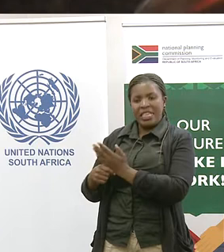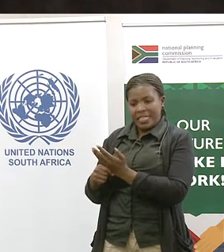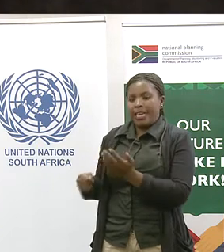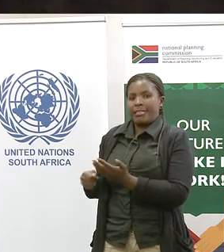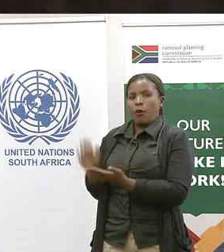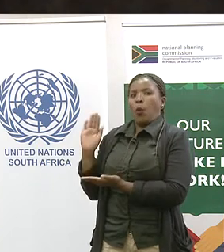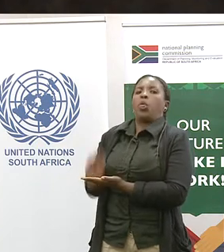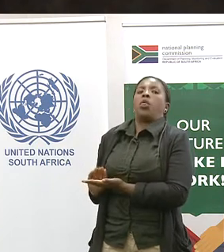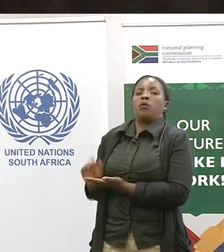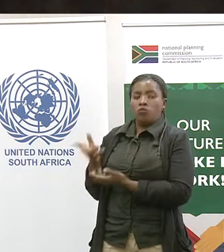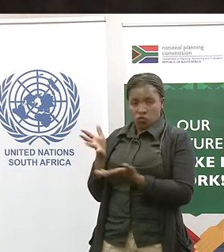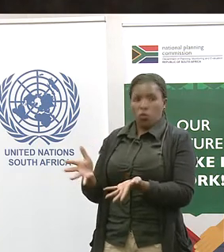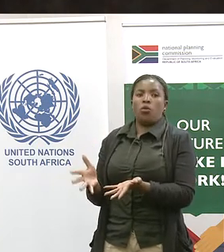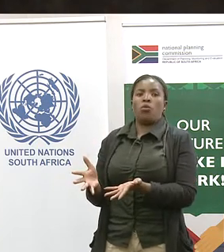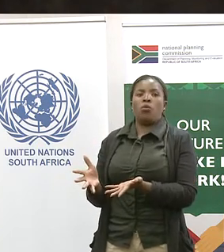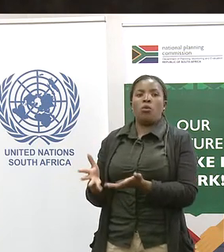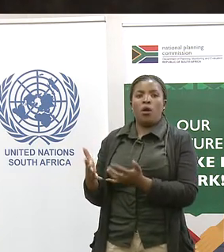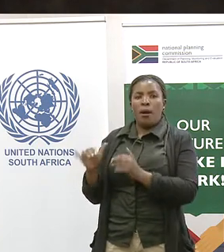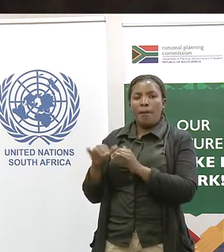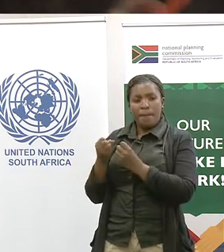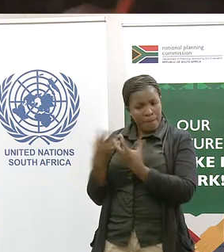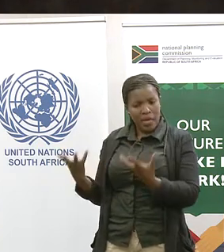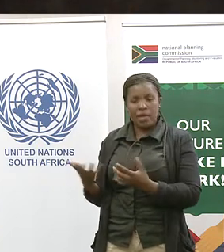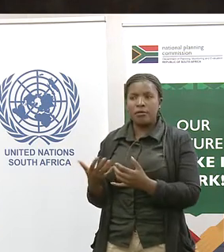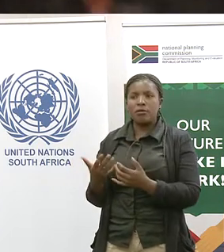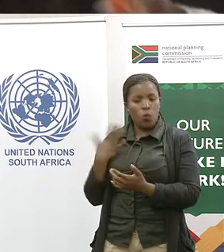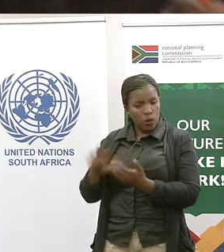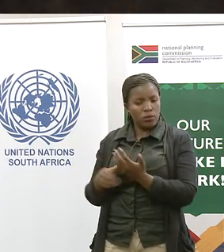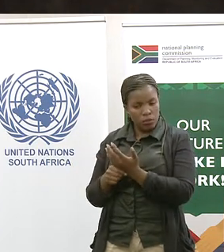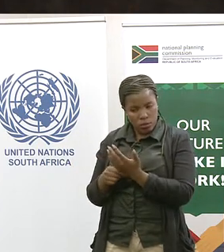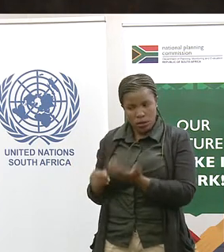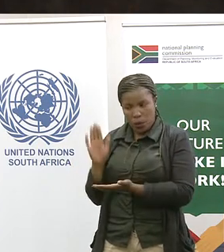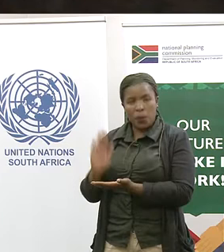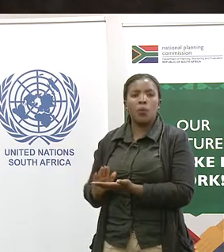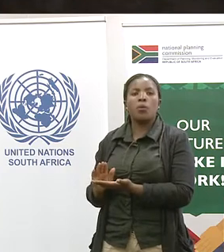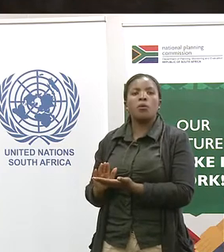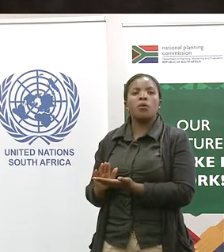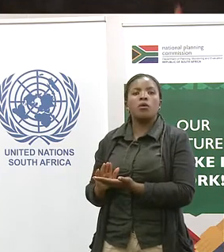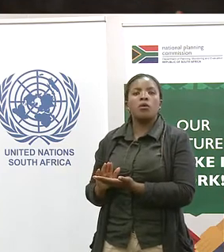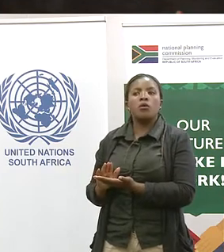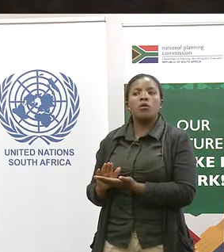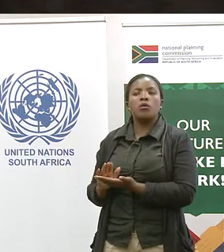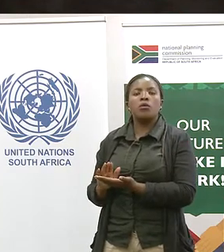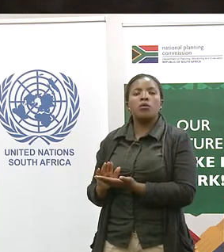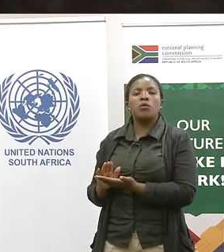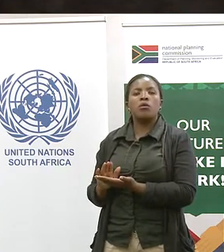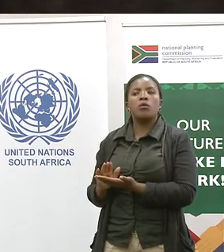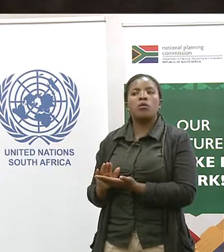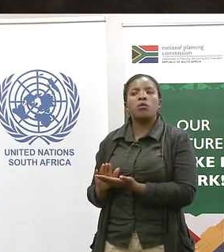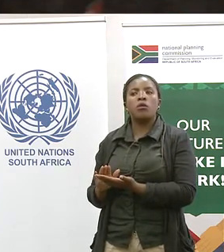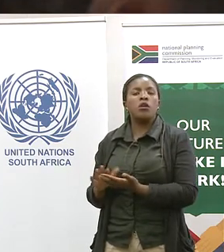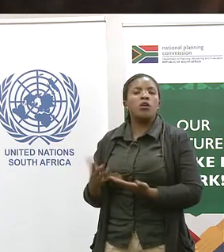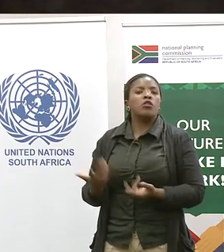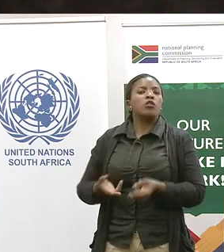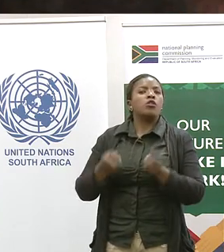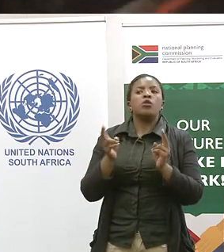from you went for a learnership, and then when you go to SARS to submit, they tell you that you have worked for